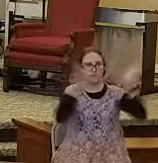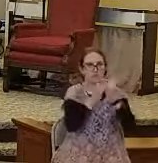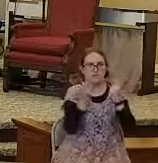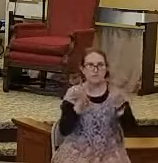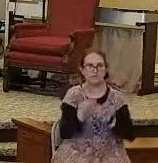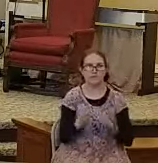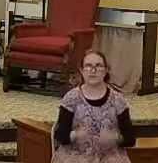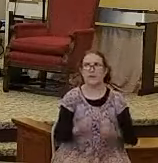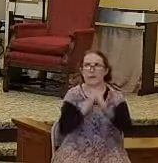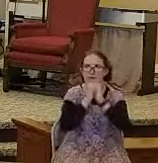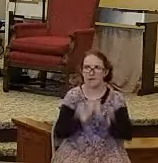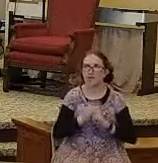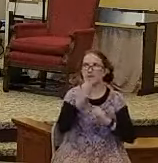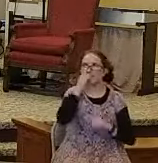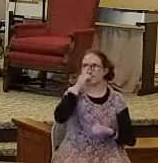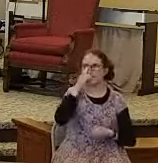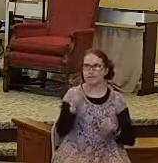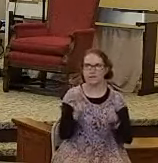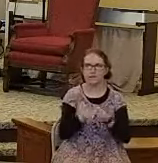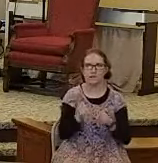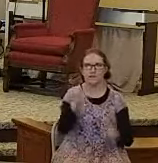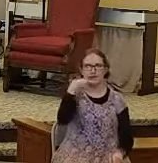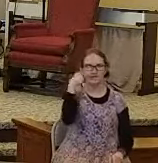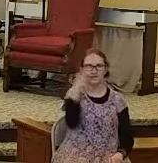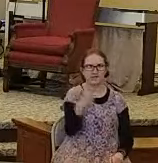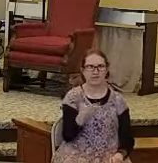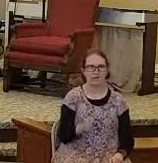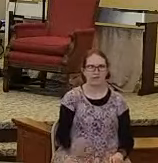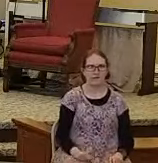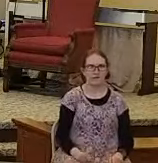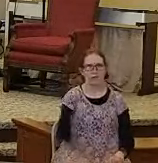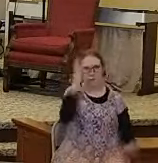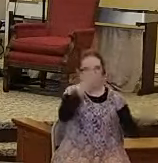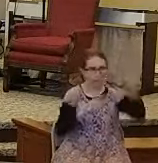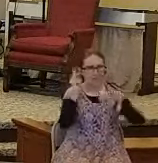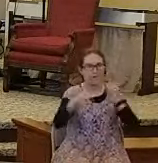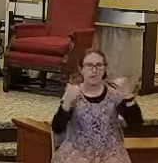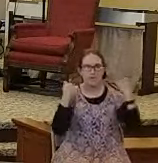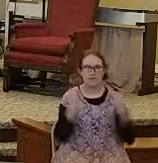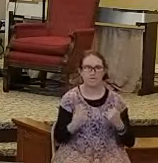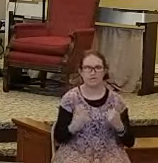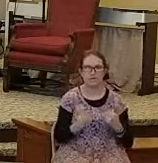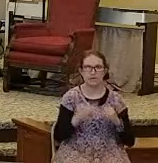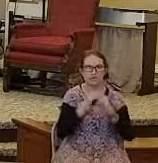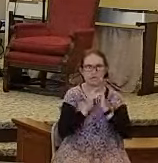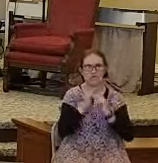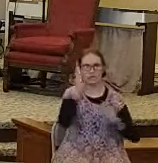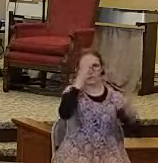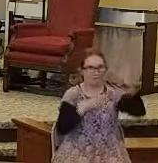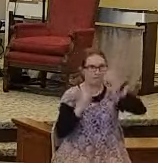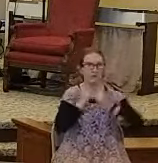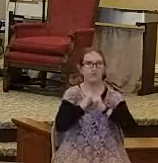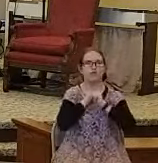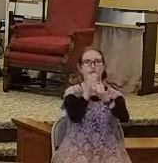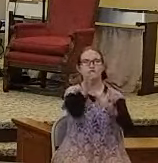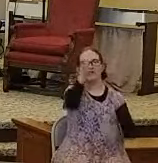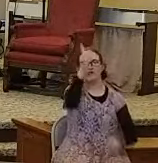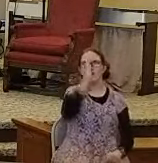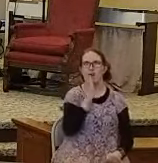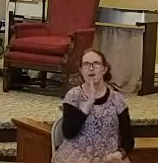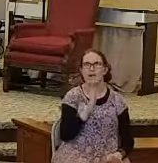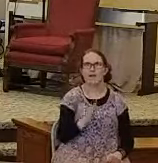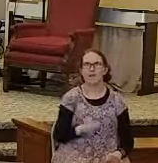Jesus. Amen, amen. Like I said, amen. The problem is people have, amen, trouble trusting God. All